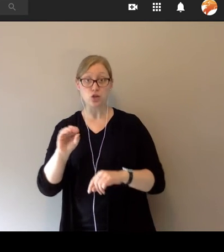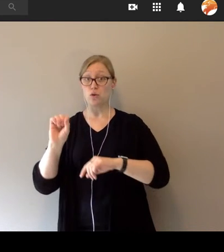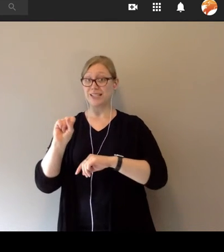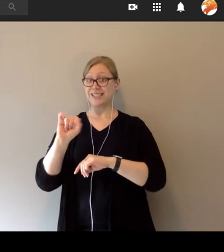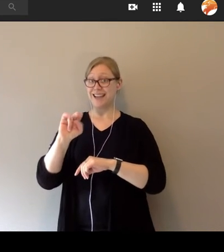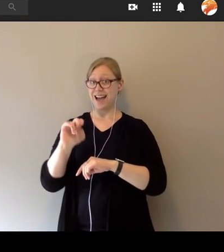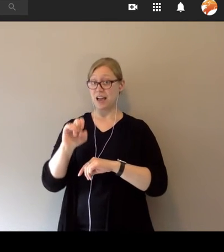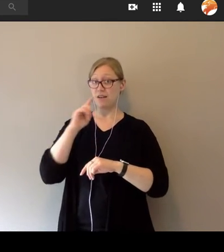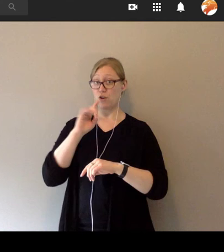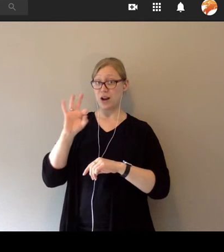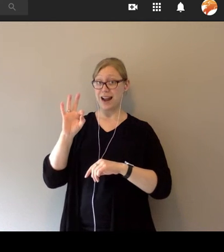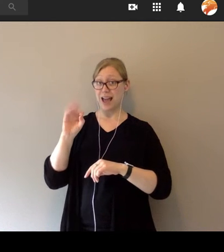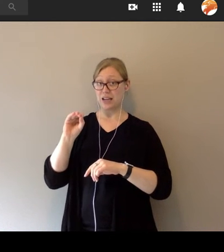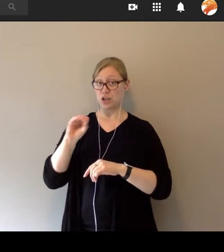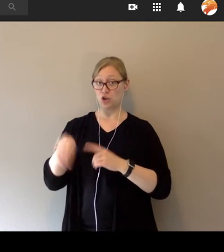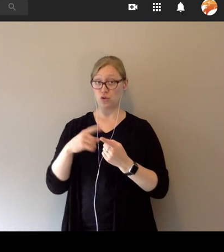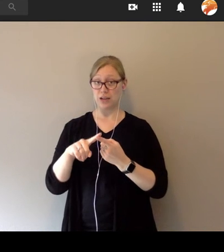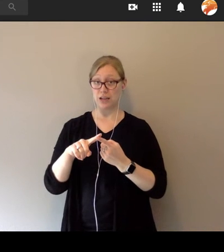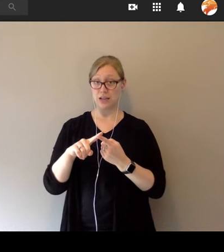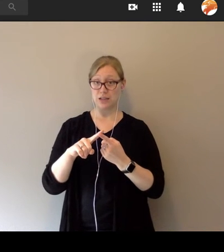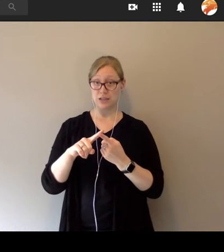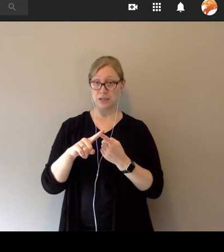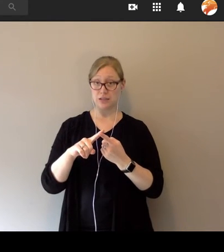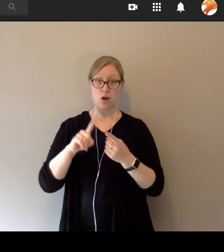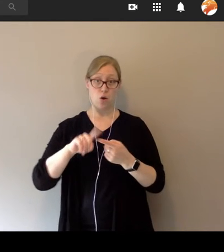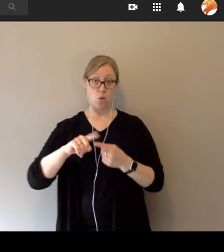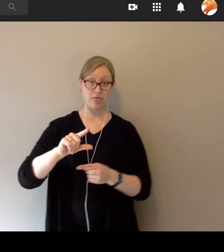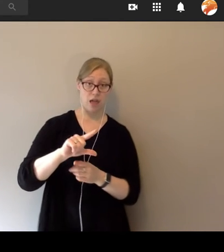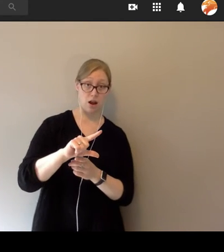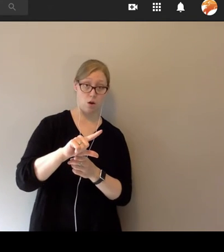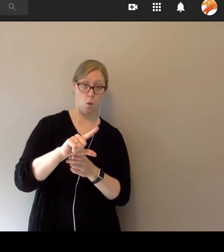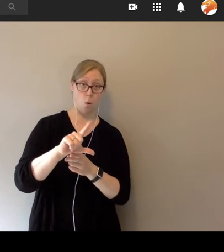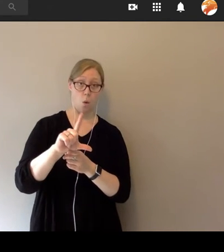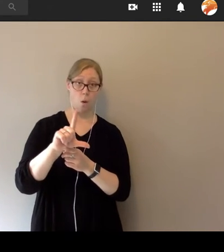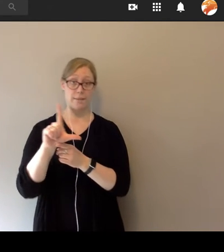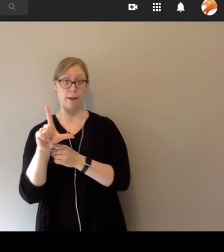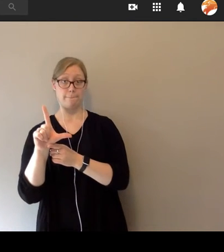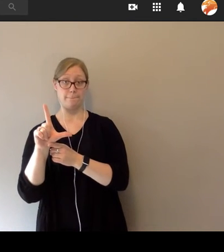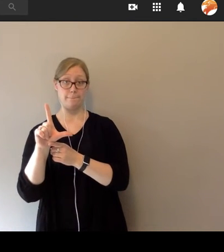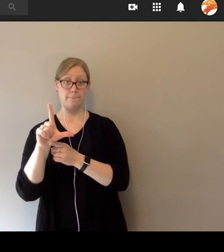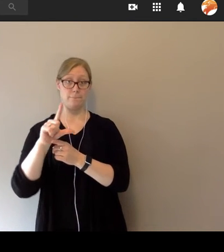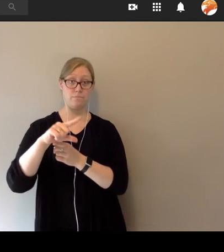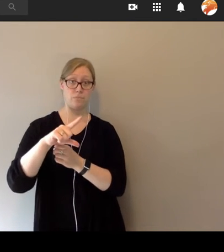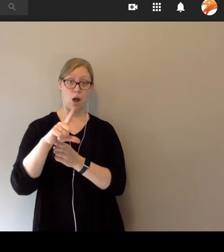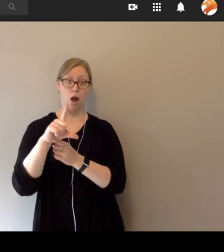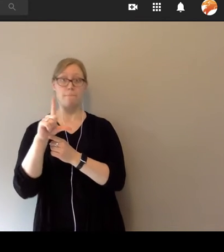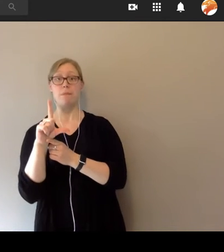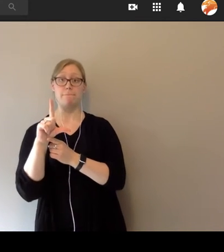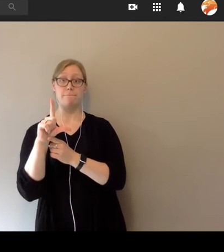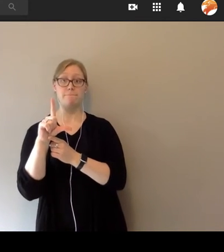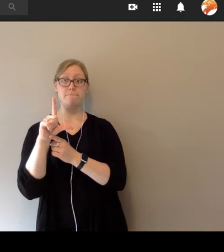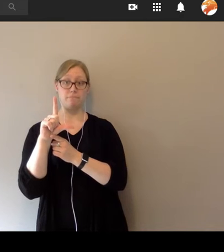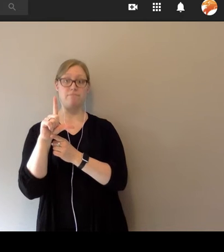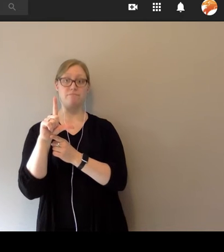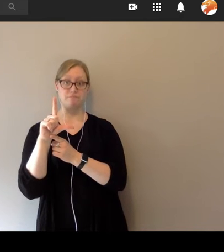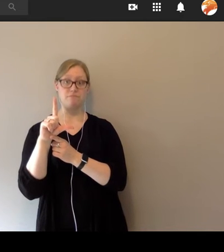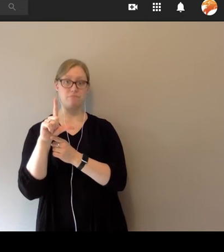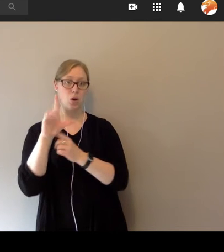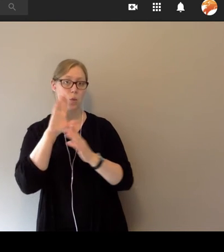90 degrees is going to be equal to the fraction where the numerator is the same as the denominator. It's going to be equal to